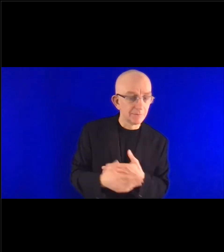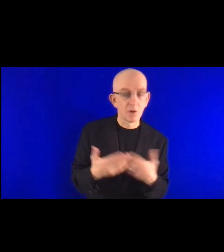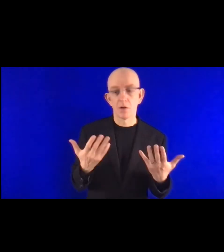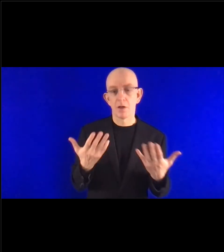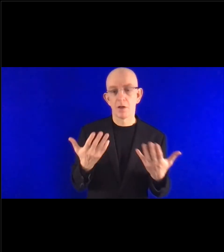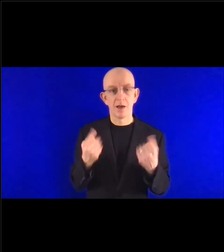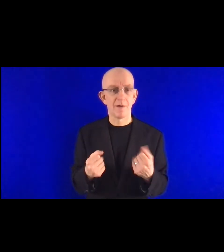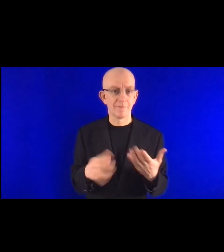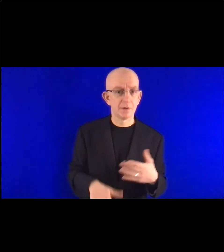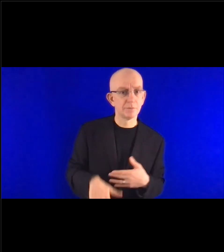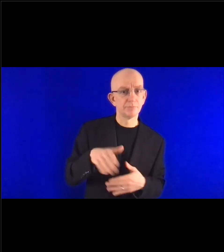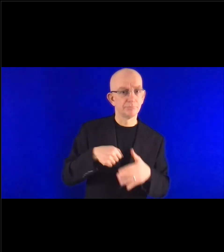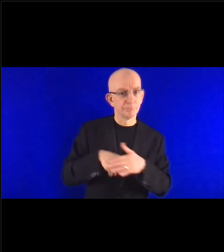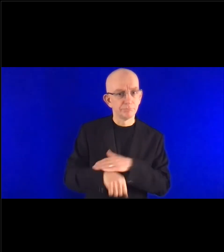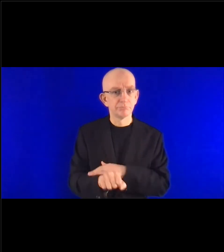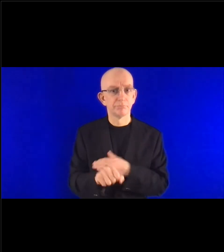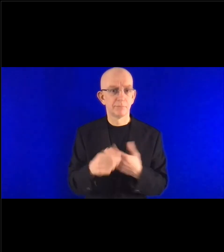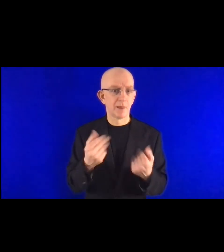from